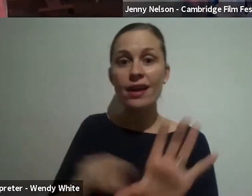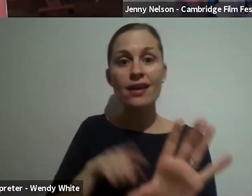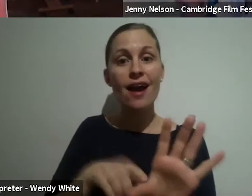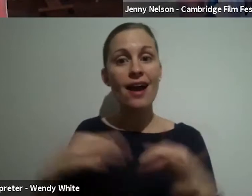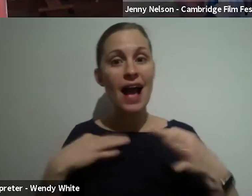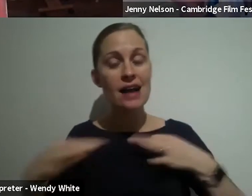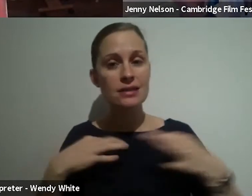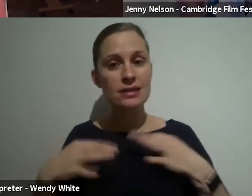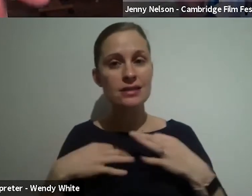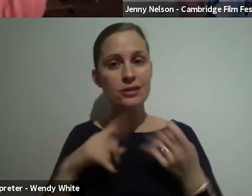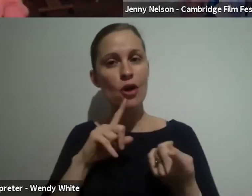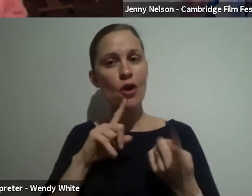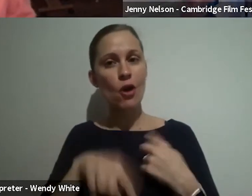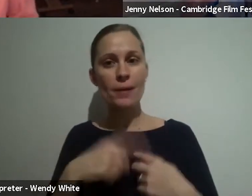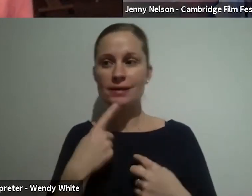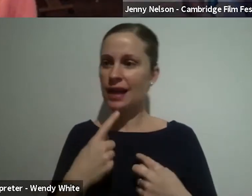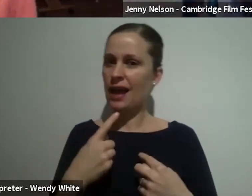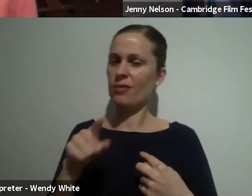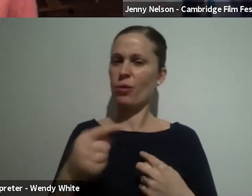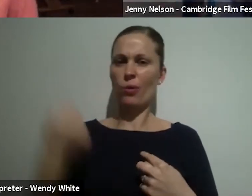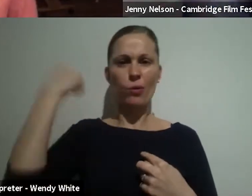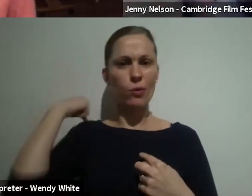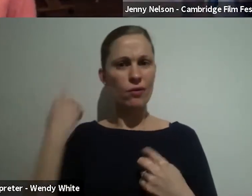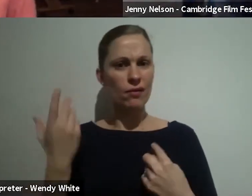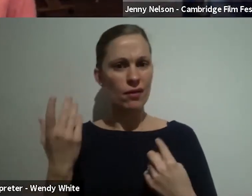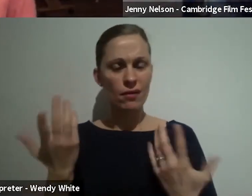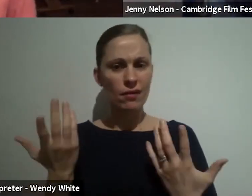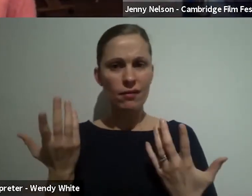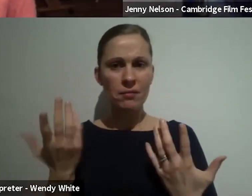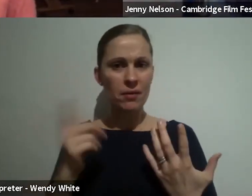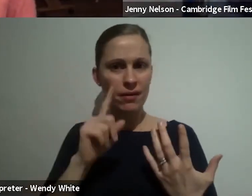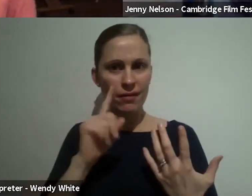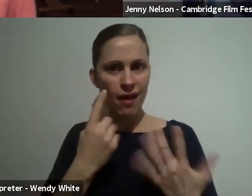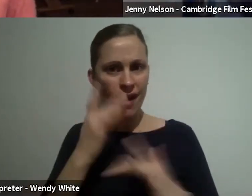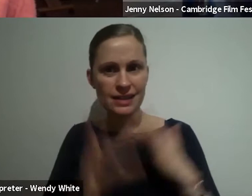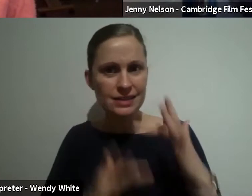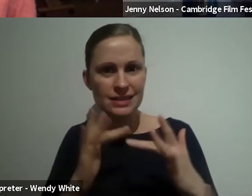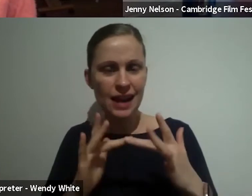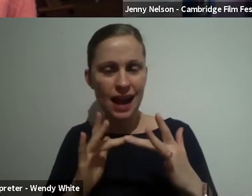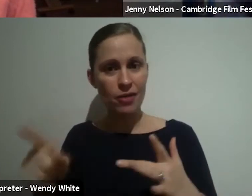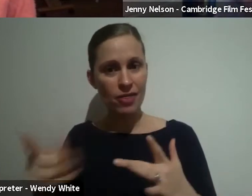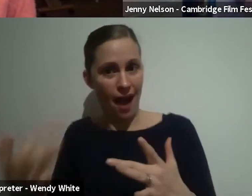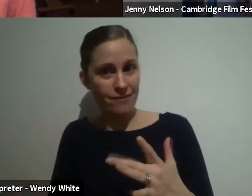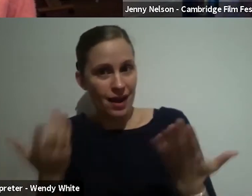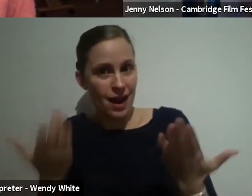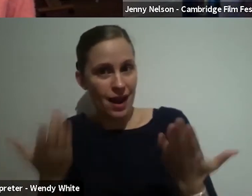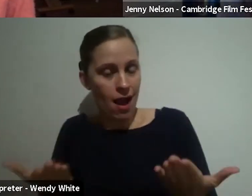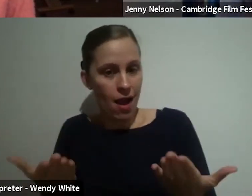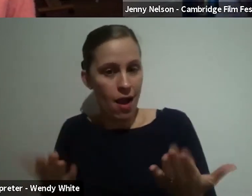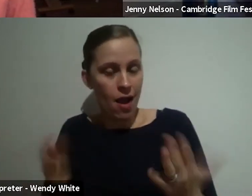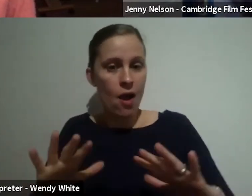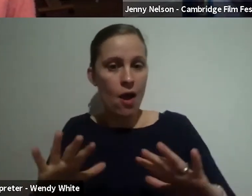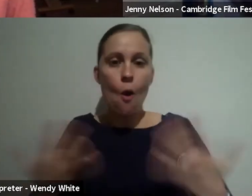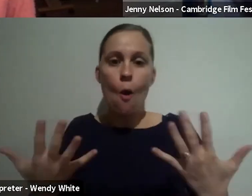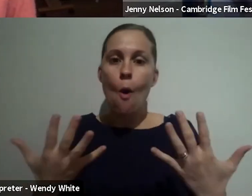of lack of, you know, being able to just look anything up on the internet, which they have now? Have audience